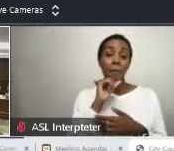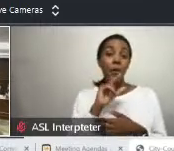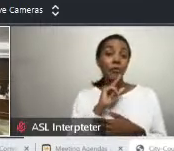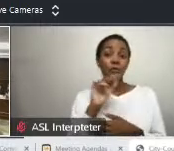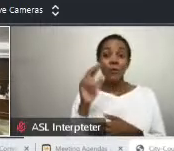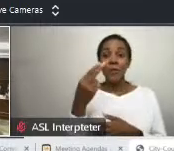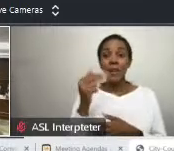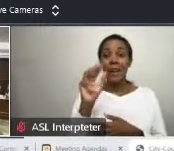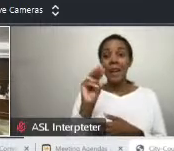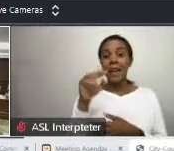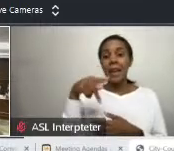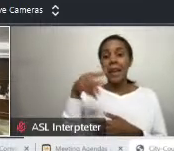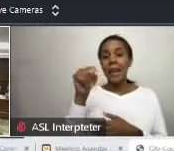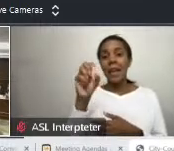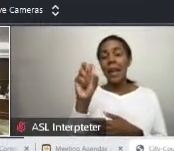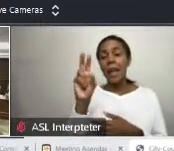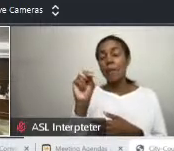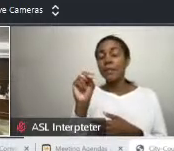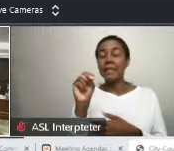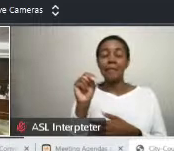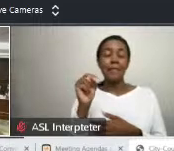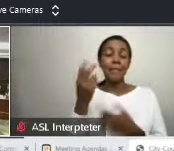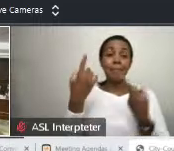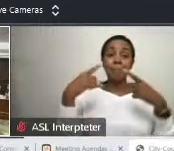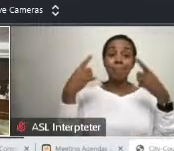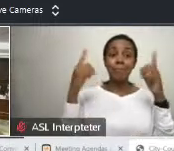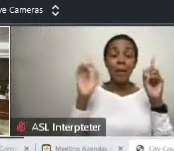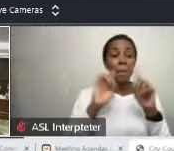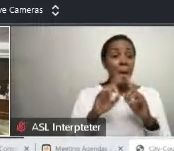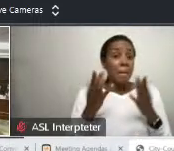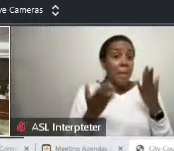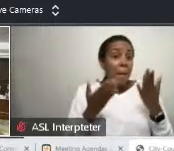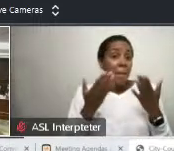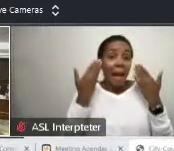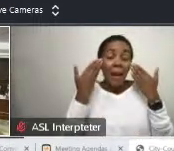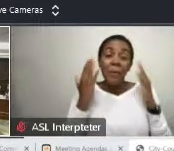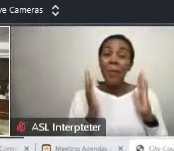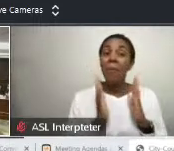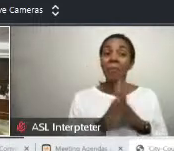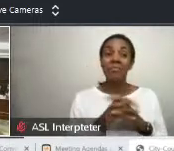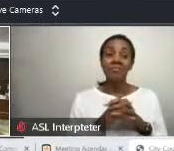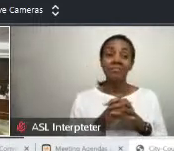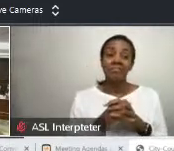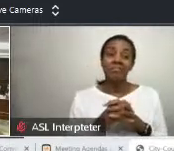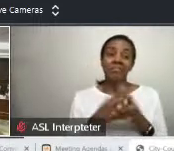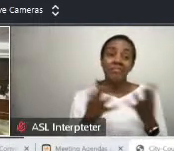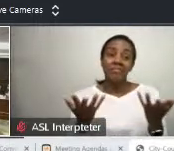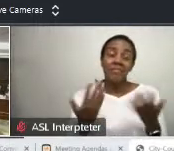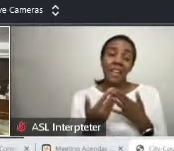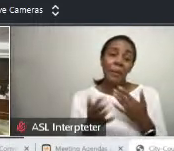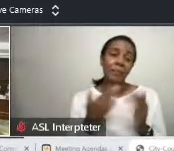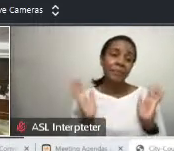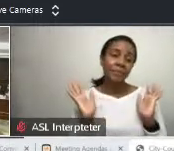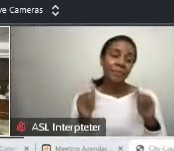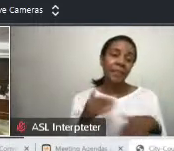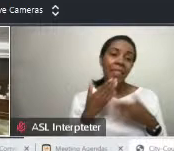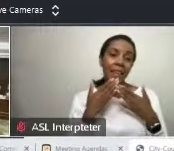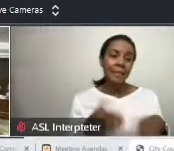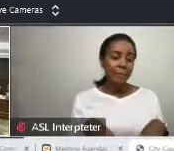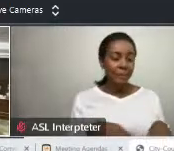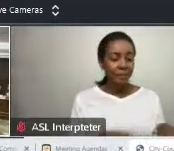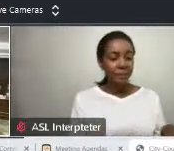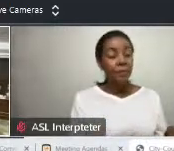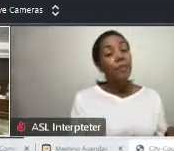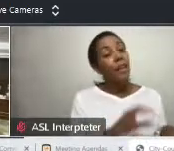me, or Hilton Soft Flag, but maybe it does. I don't know. You know, anyway, thanks. Okay,